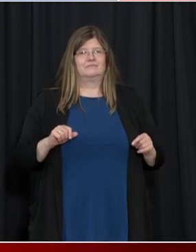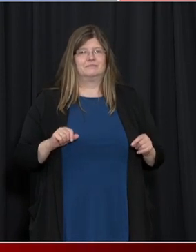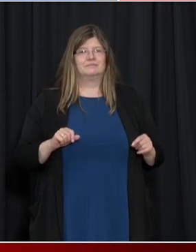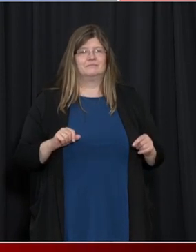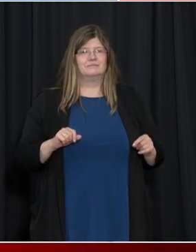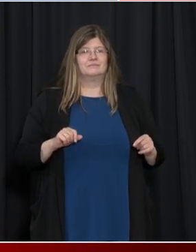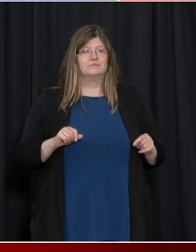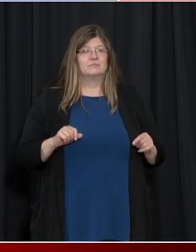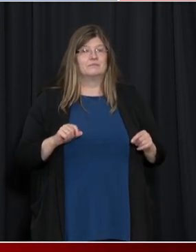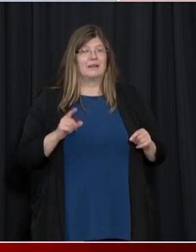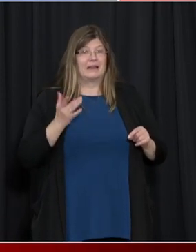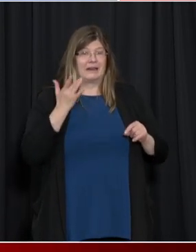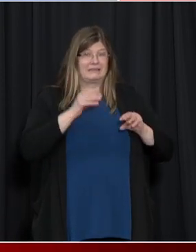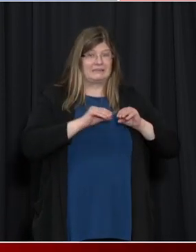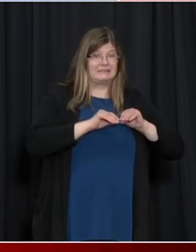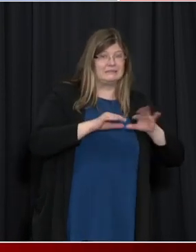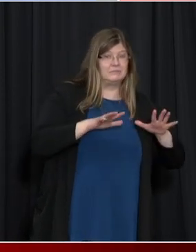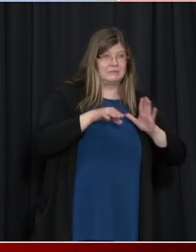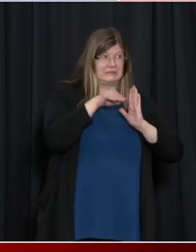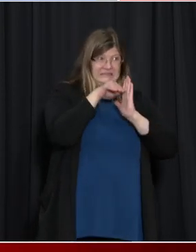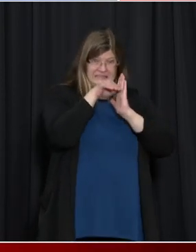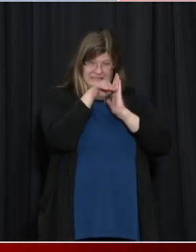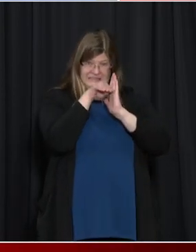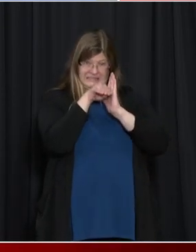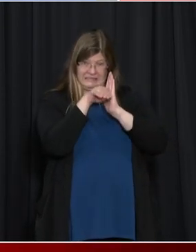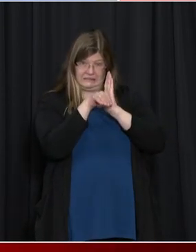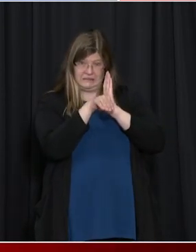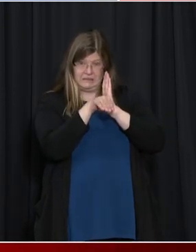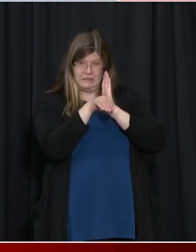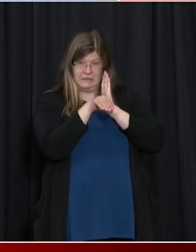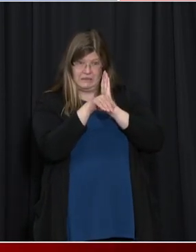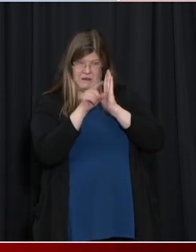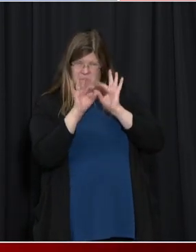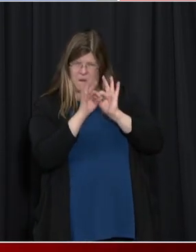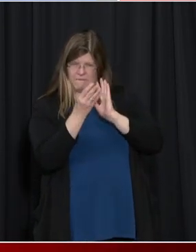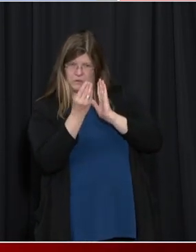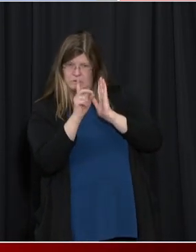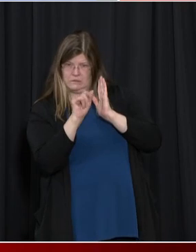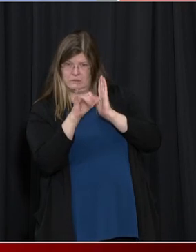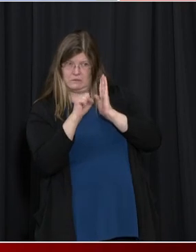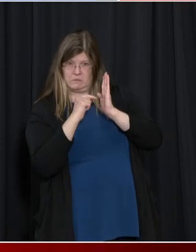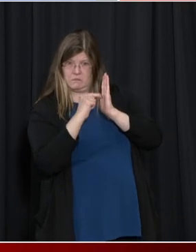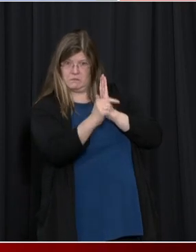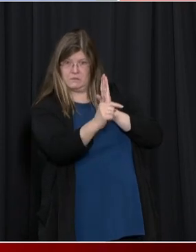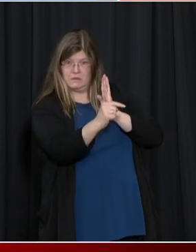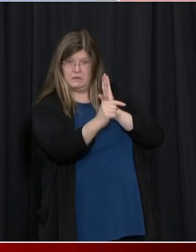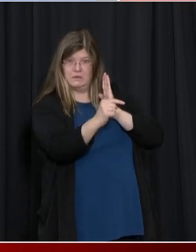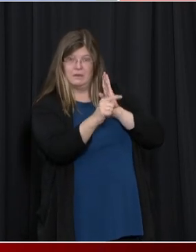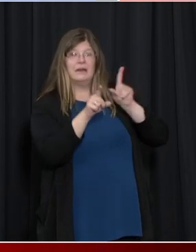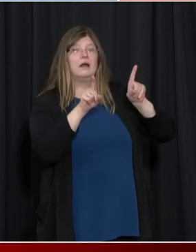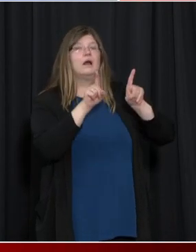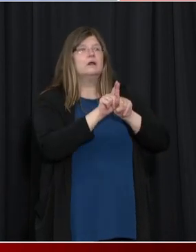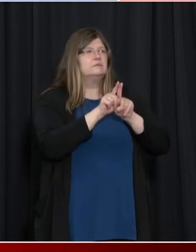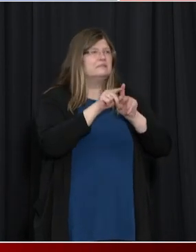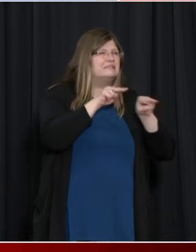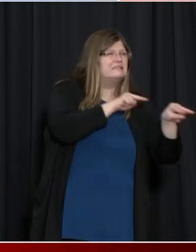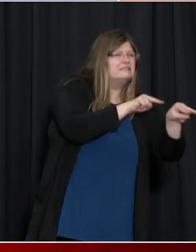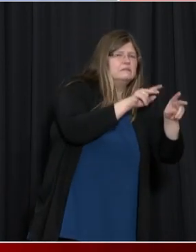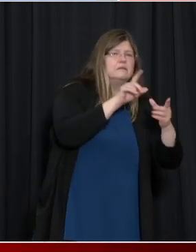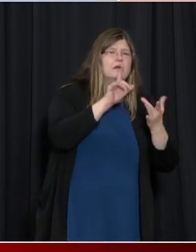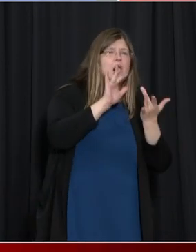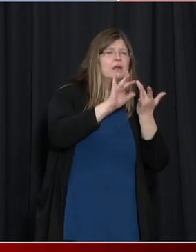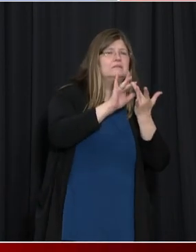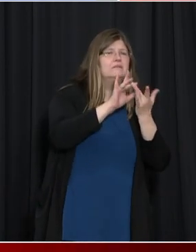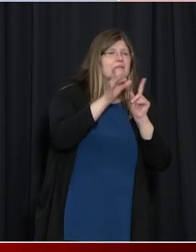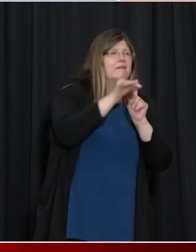these 14-day increments, but we'll also, as we begin to do contact tracing for everyone who's positive, we're going to